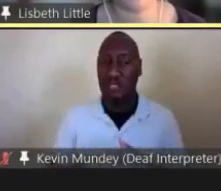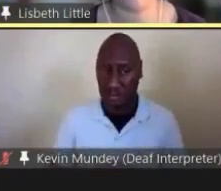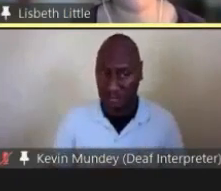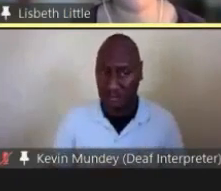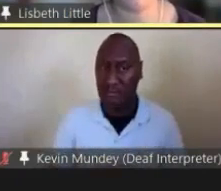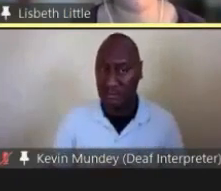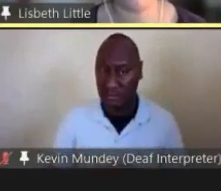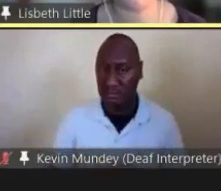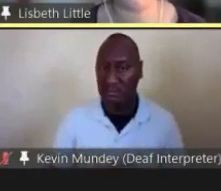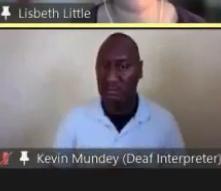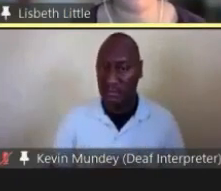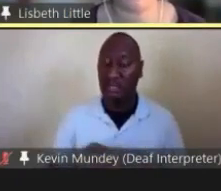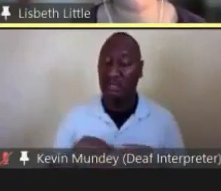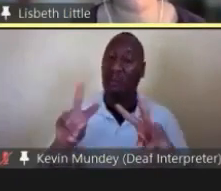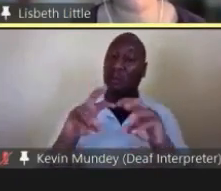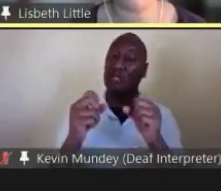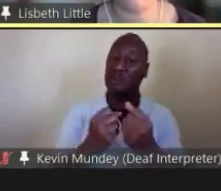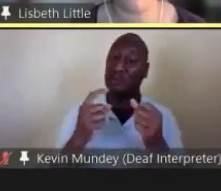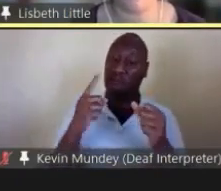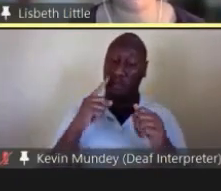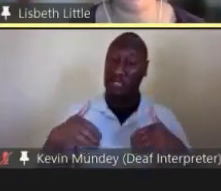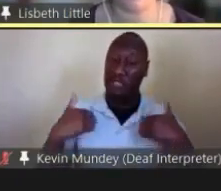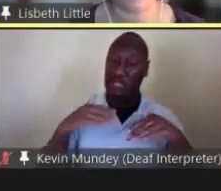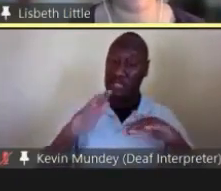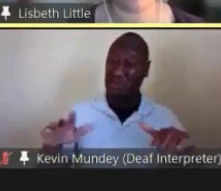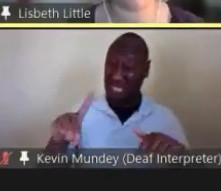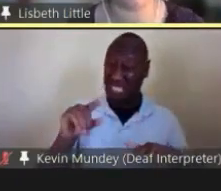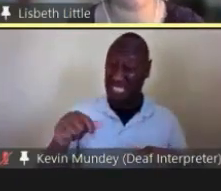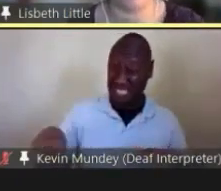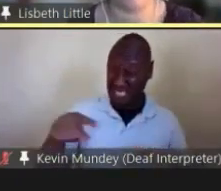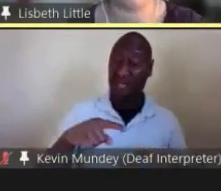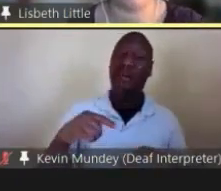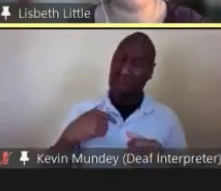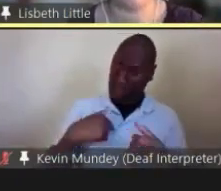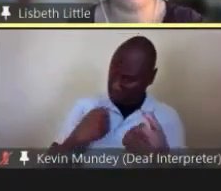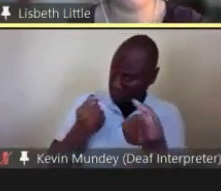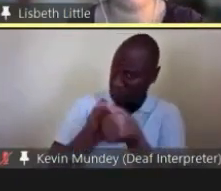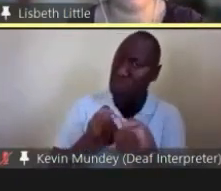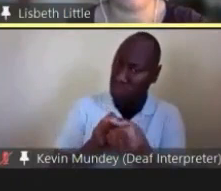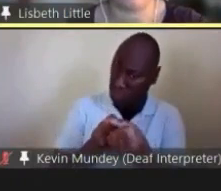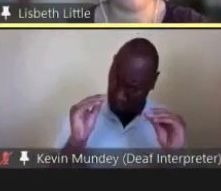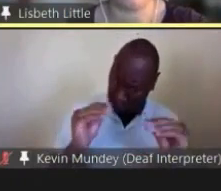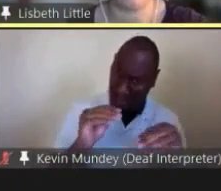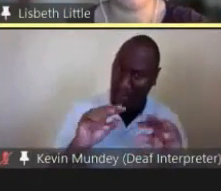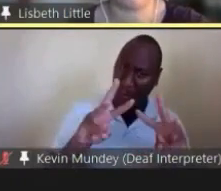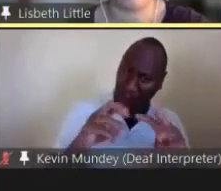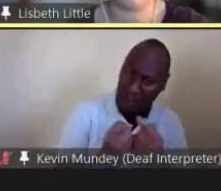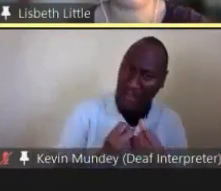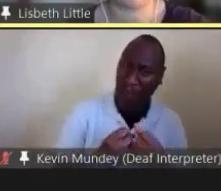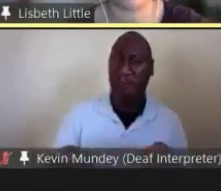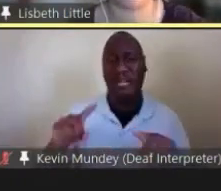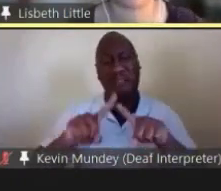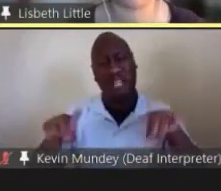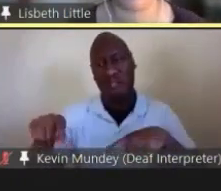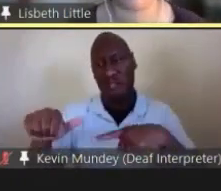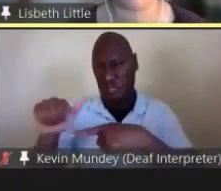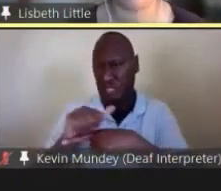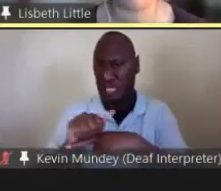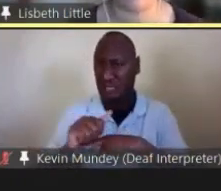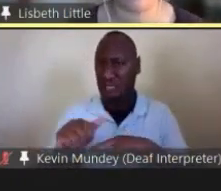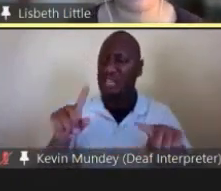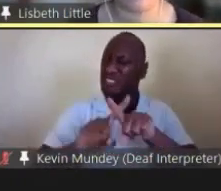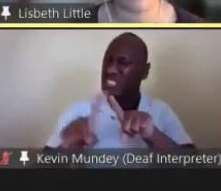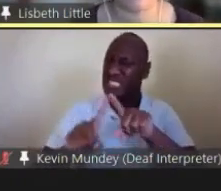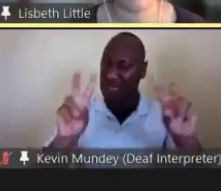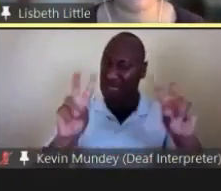Workshops for youths and children with disabilities on self-advocacy and workshops on various special education topics for parents and